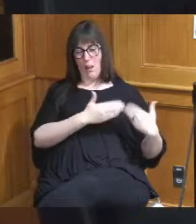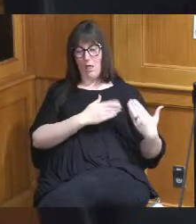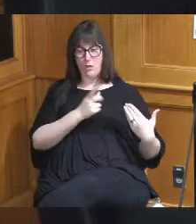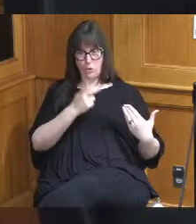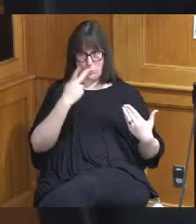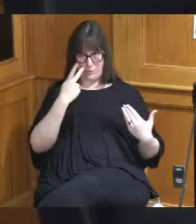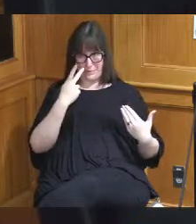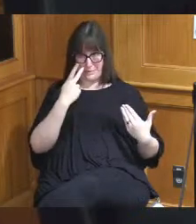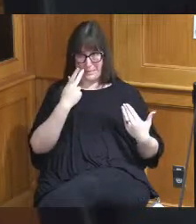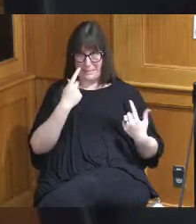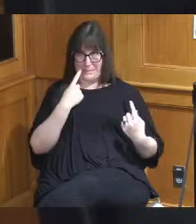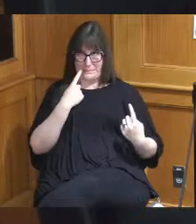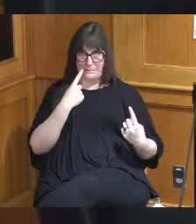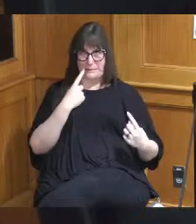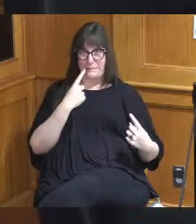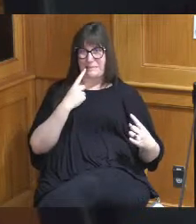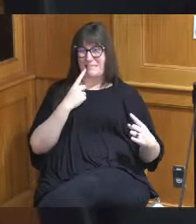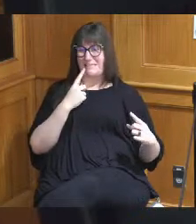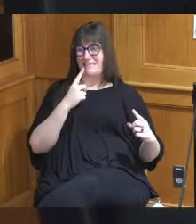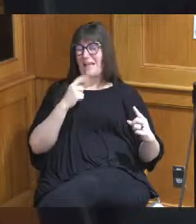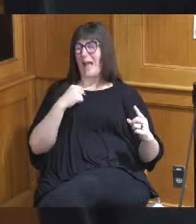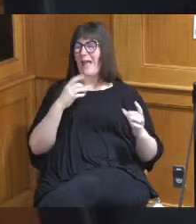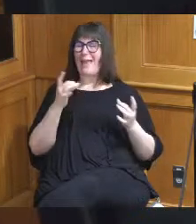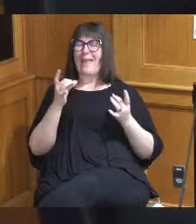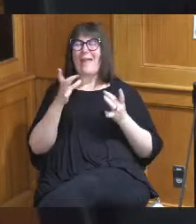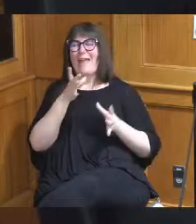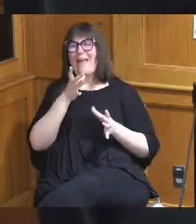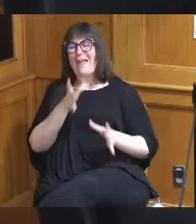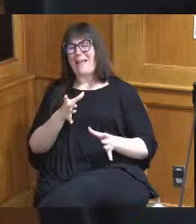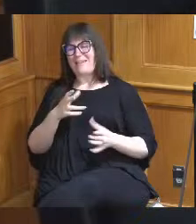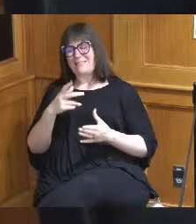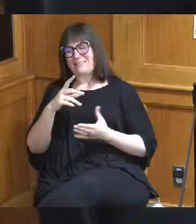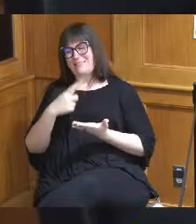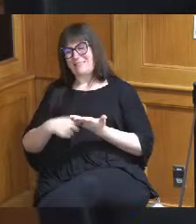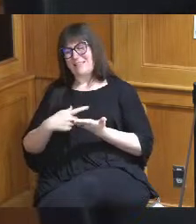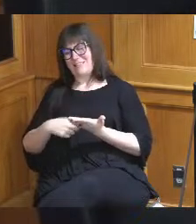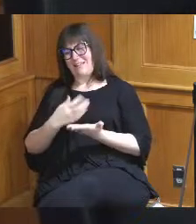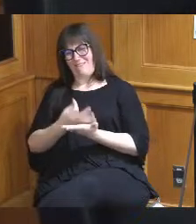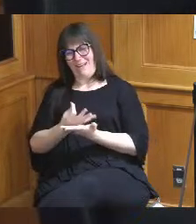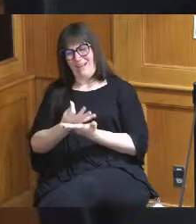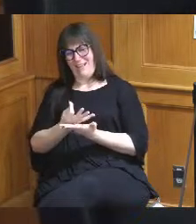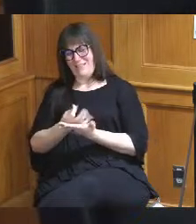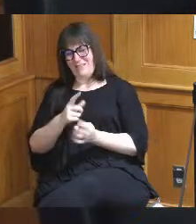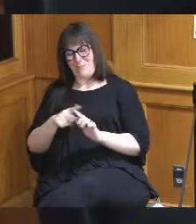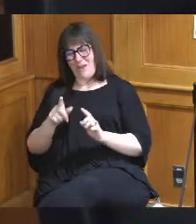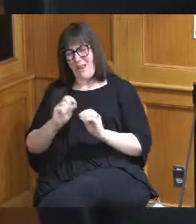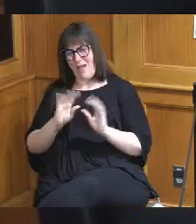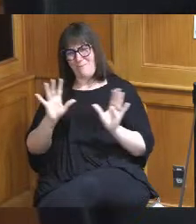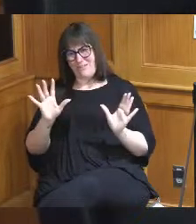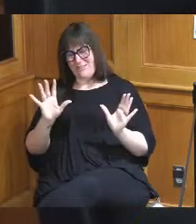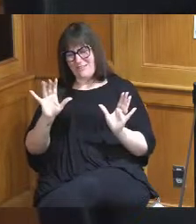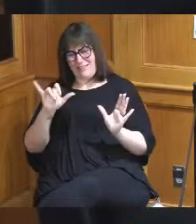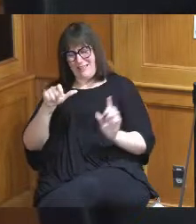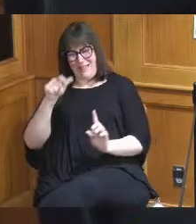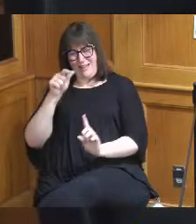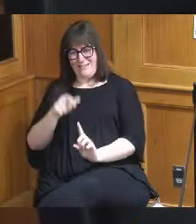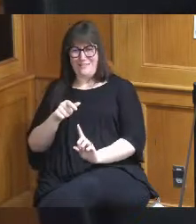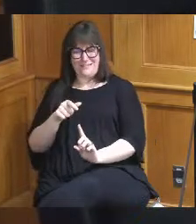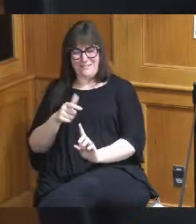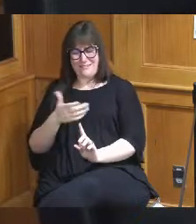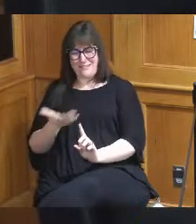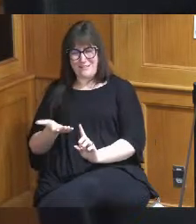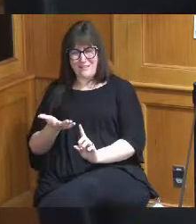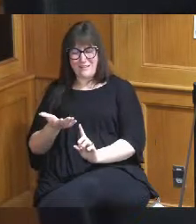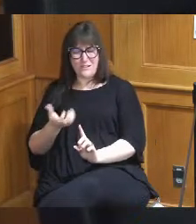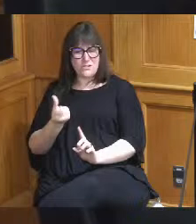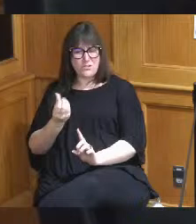any, and I hate to be talking about finances, but honestly, that's what we're talking about here, so that we can continue to provide these services. So whether